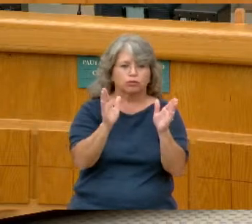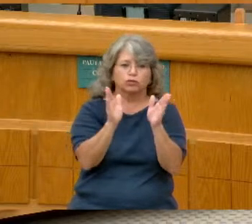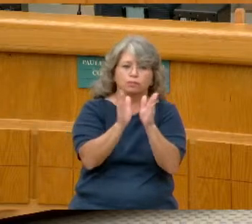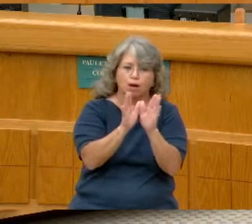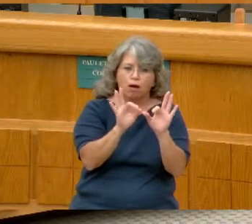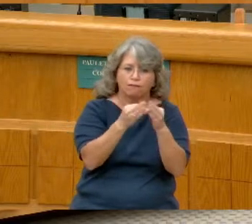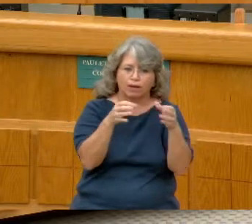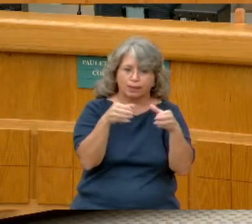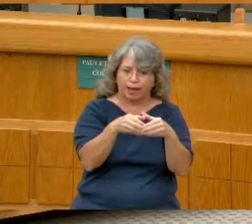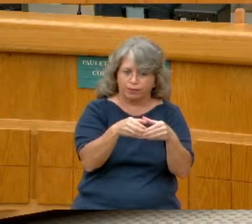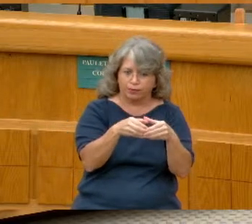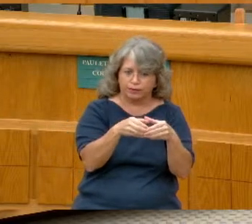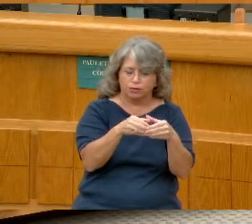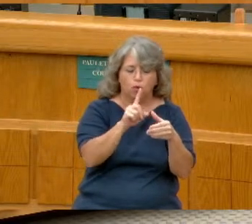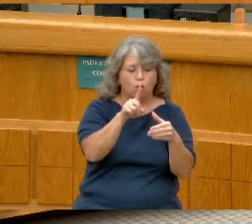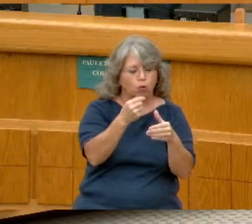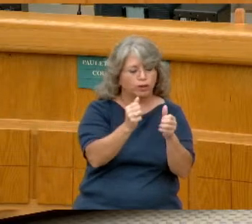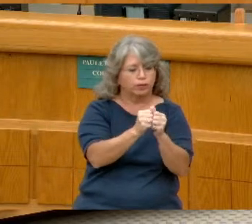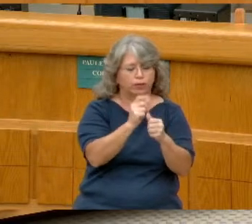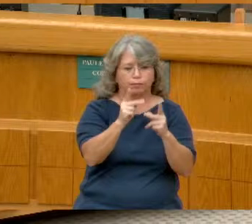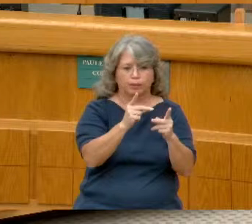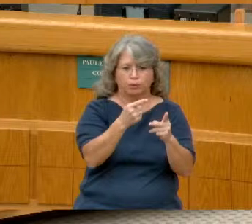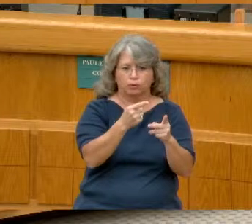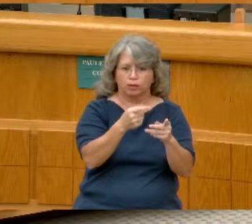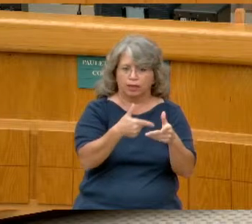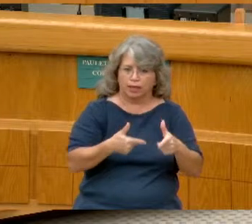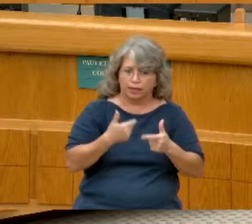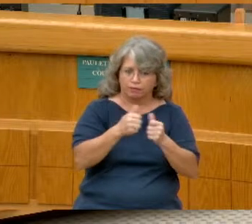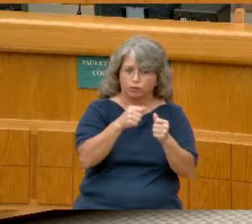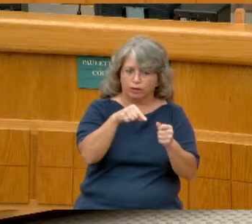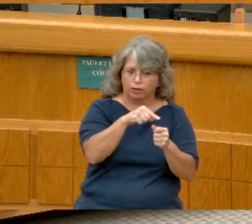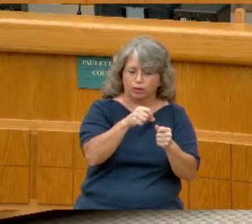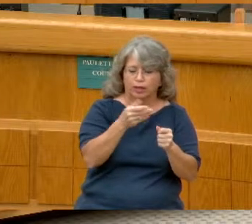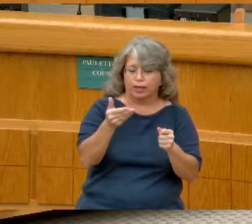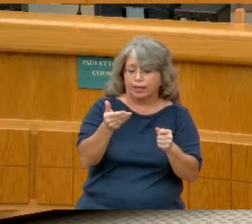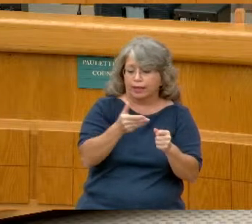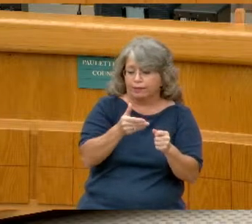household, or inviting family members that